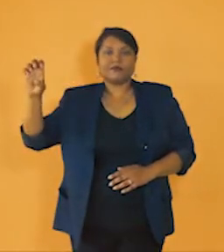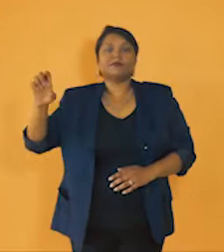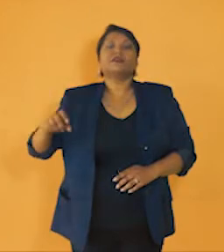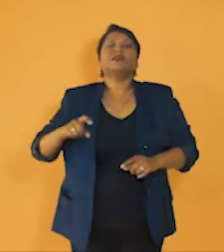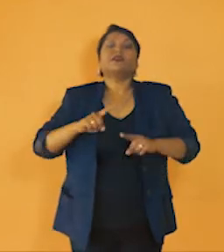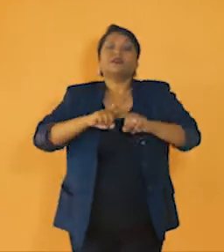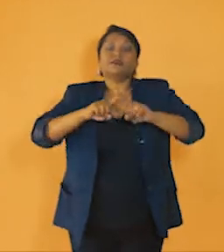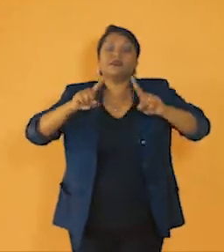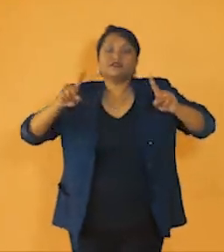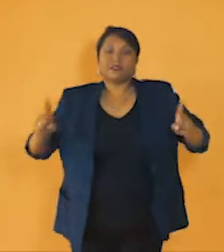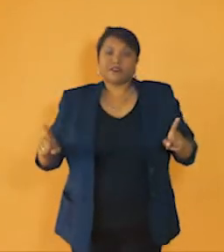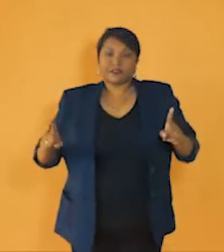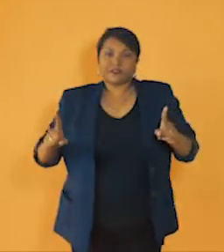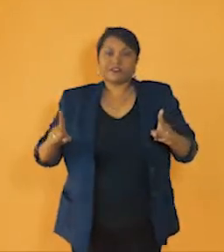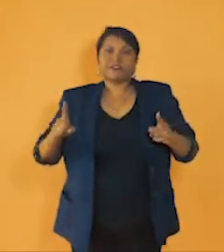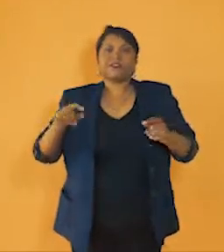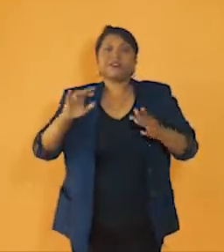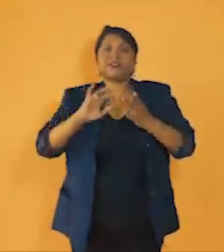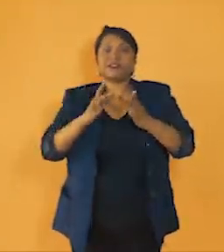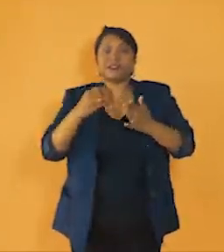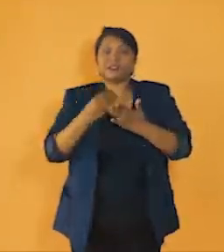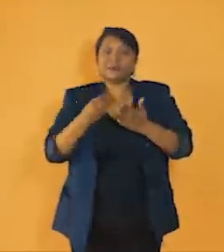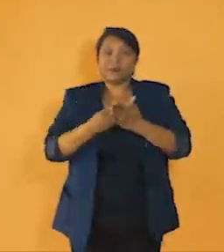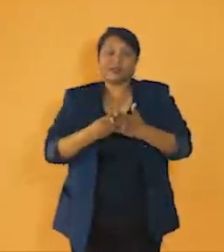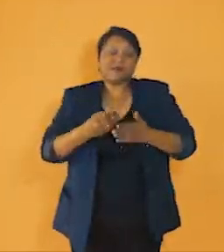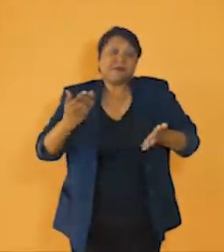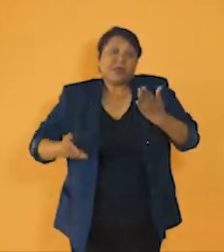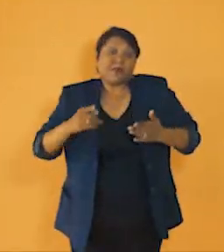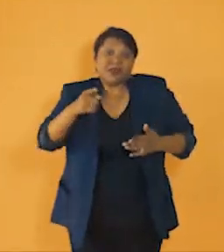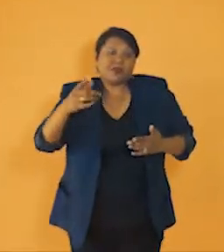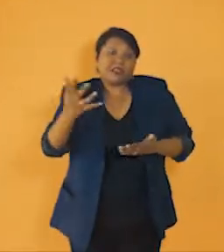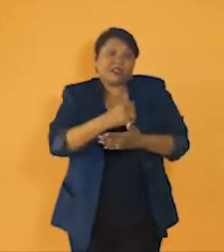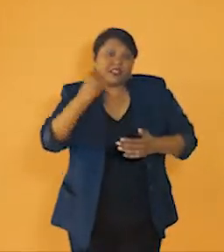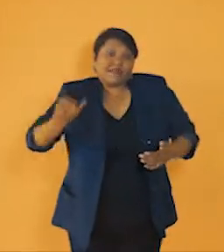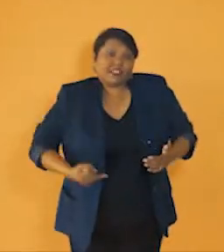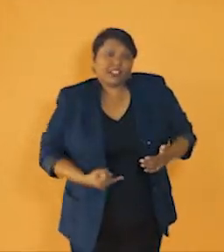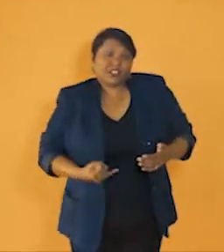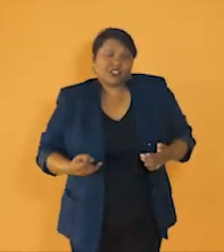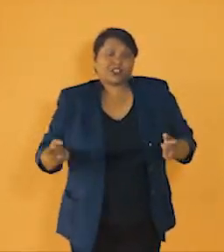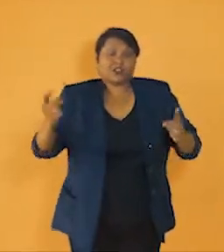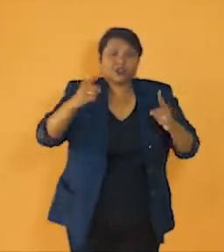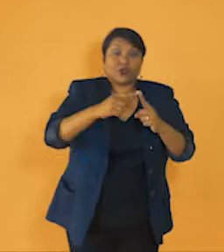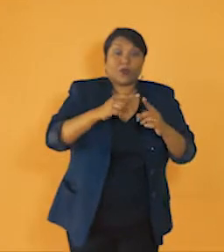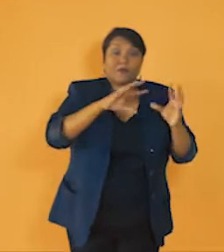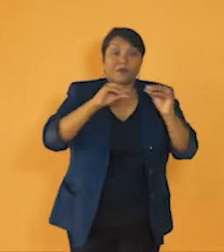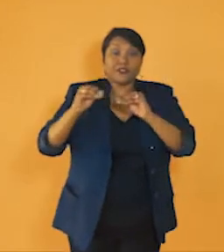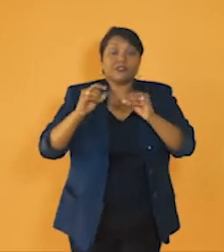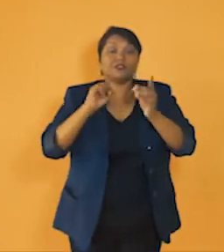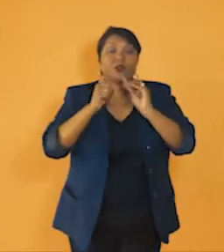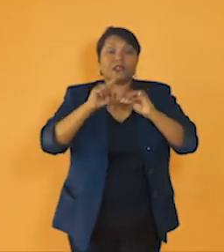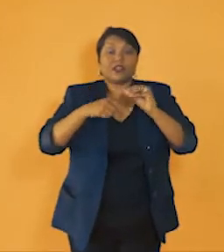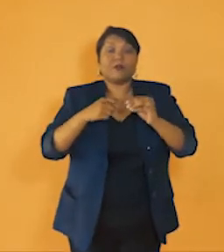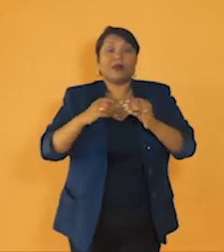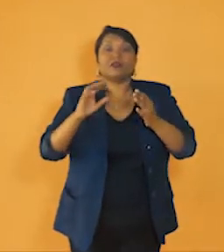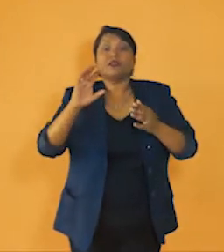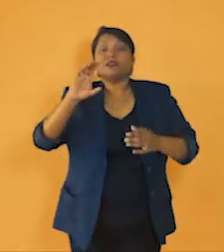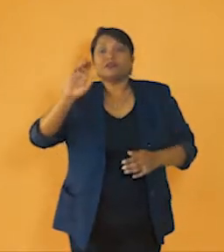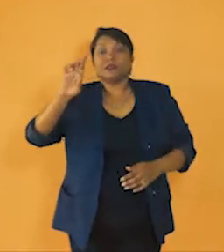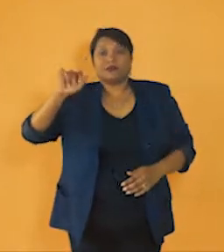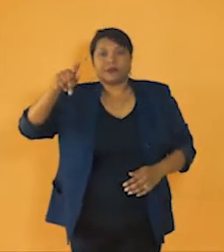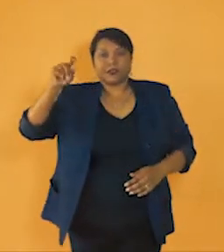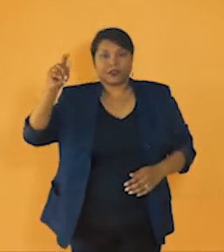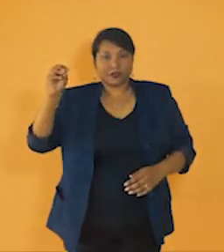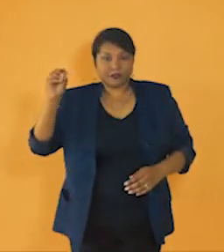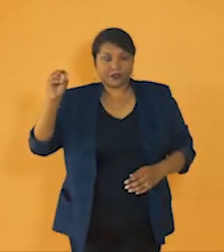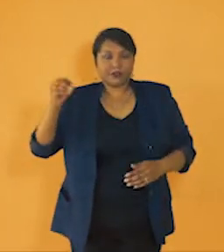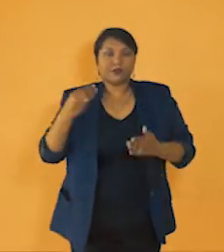staid global financial market. Many of you may have been invited to presentations on blockchain technology and cryptocurrencies